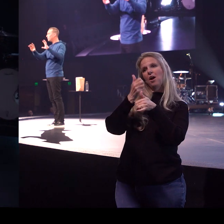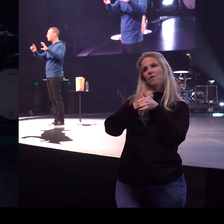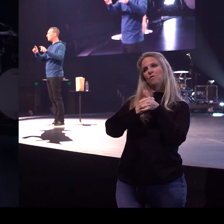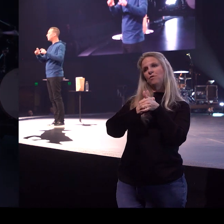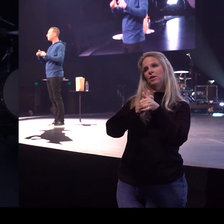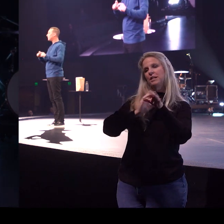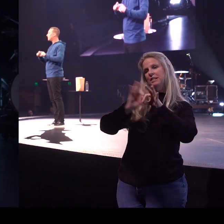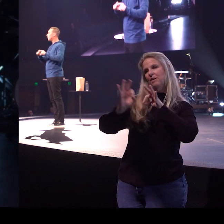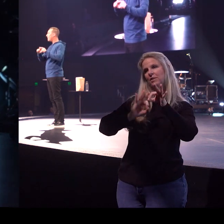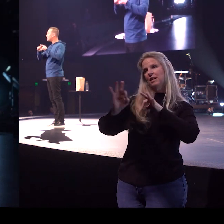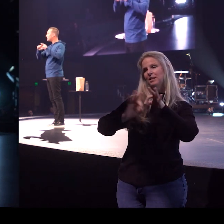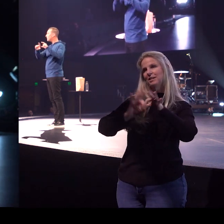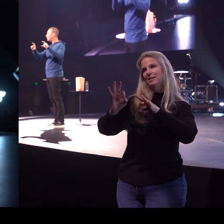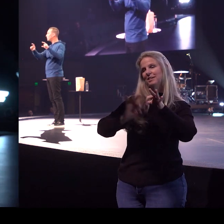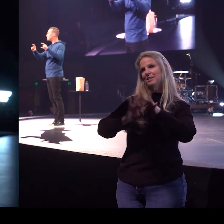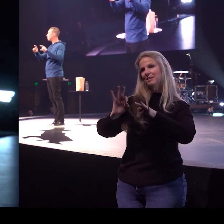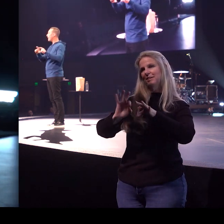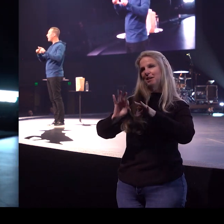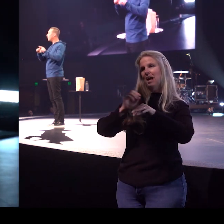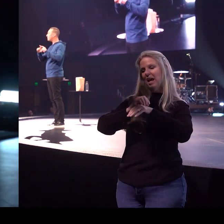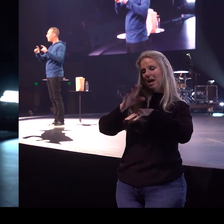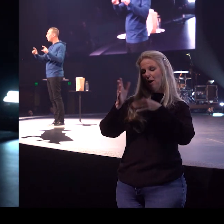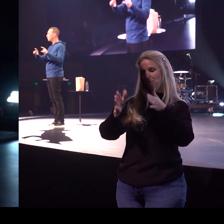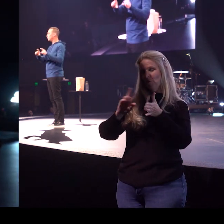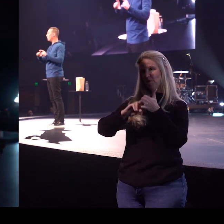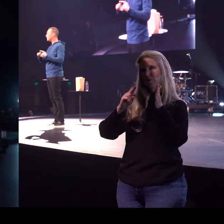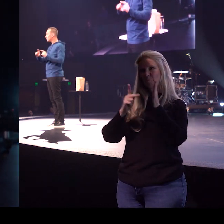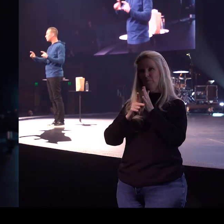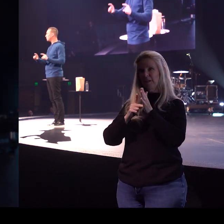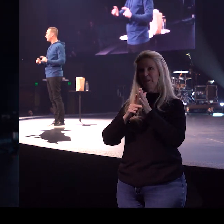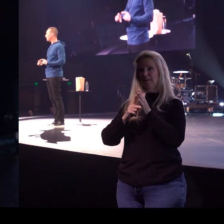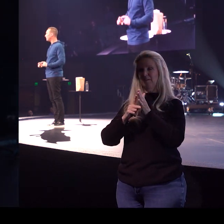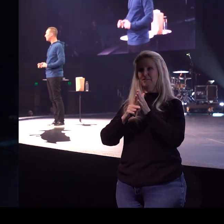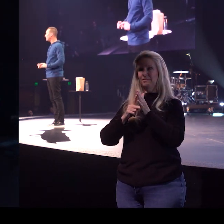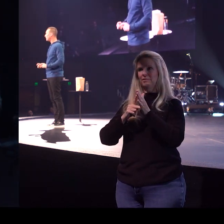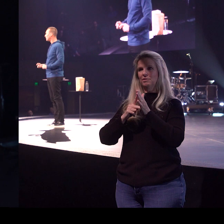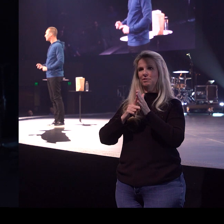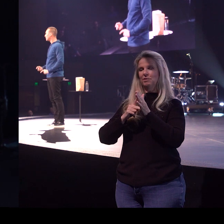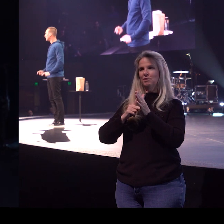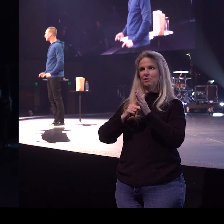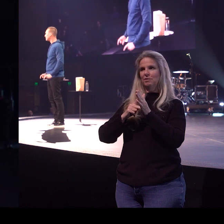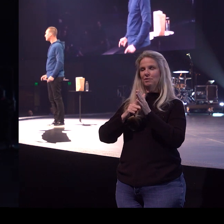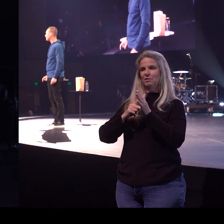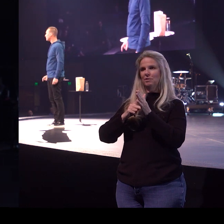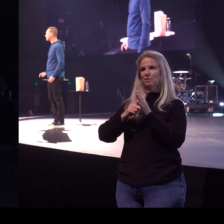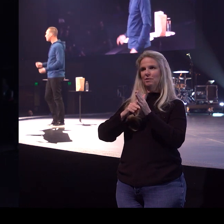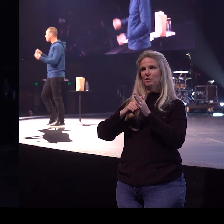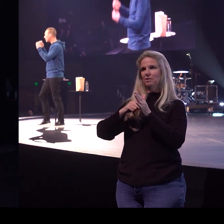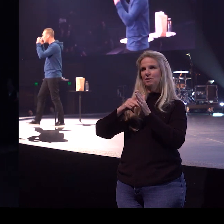an influencer defines influencer by how many followers you have on social media.